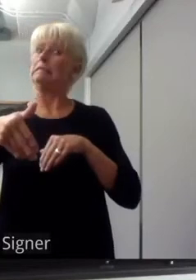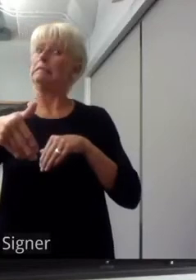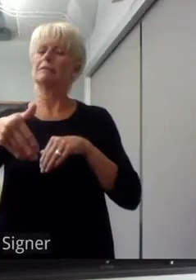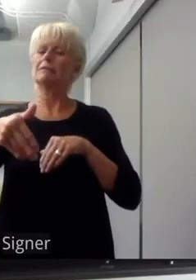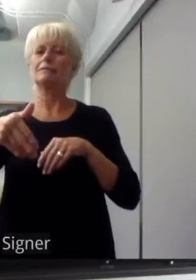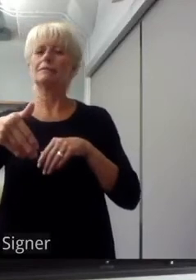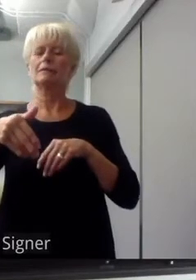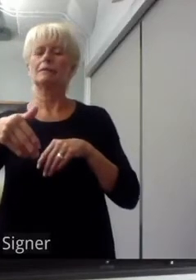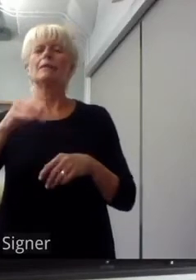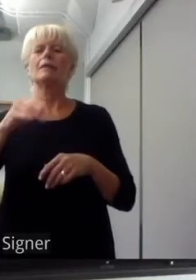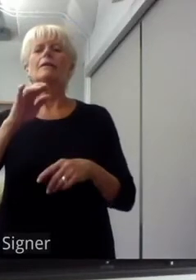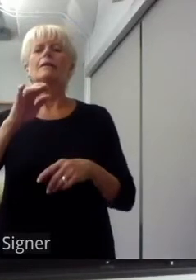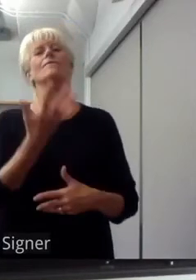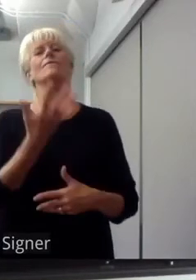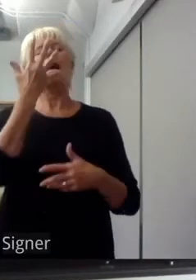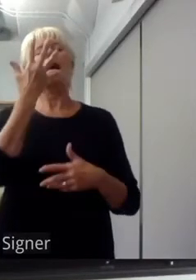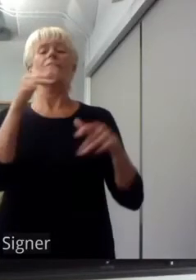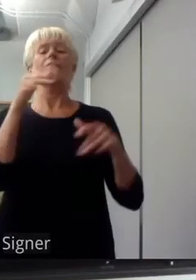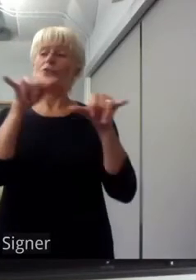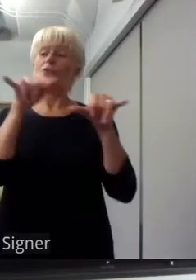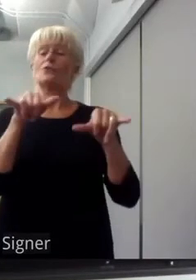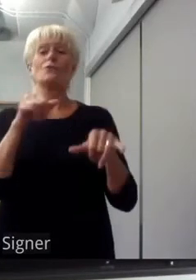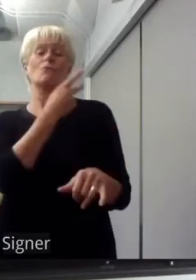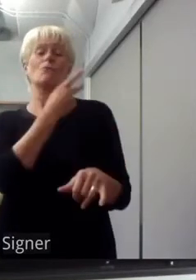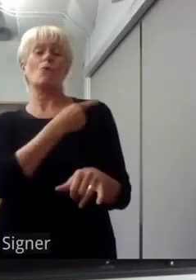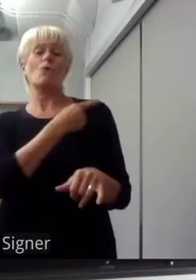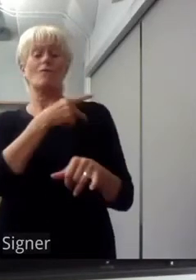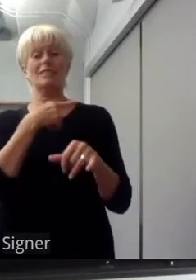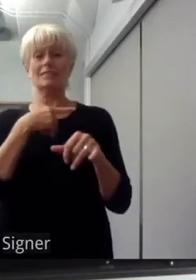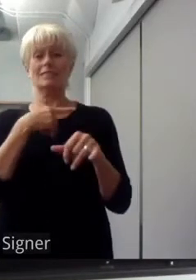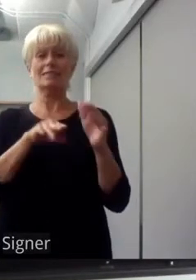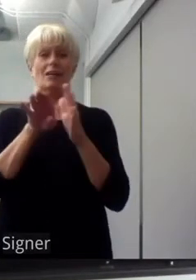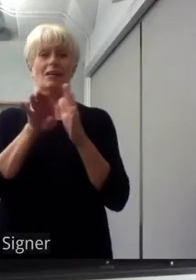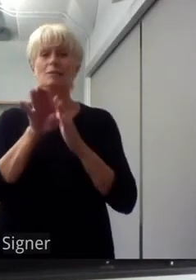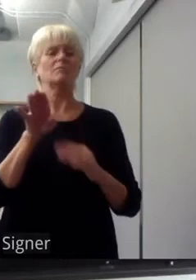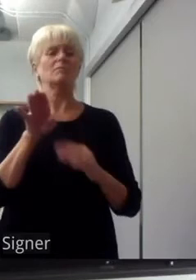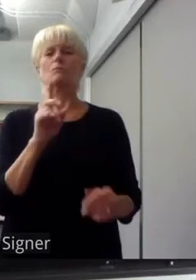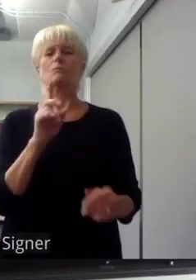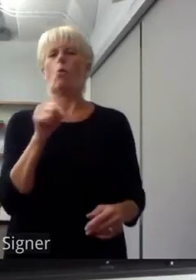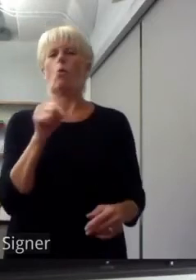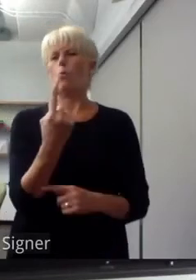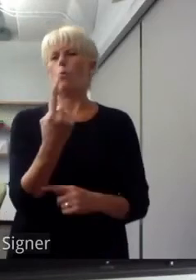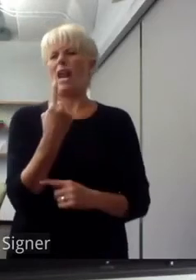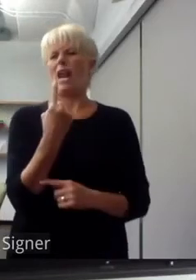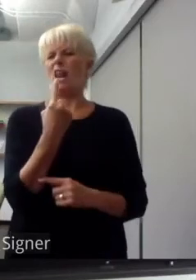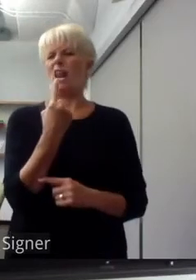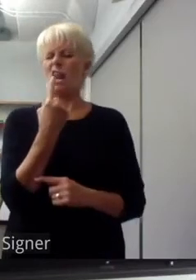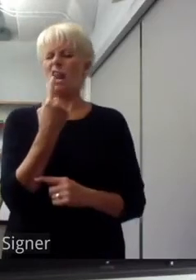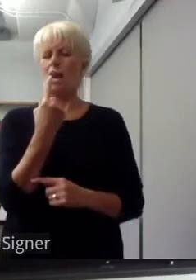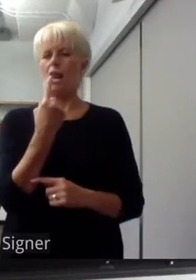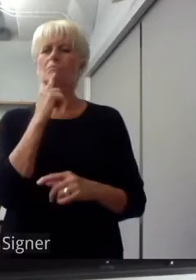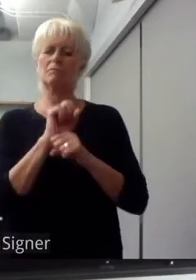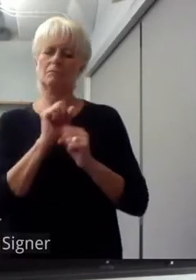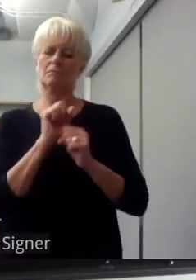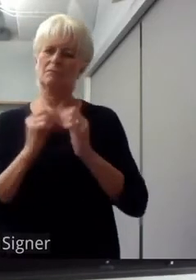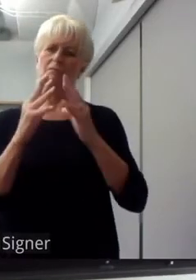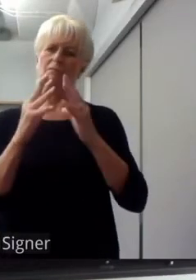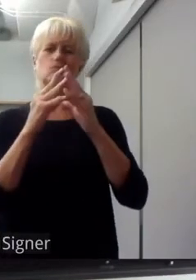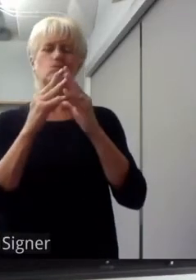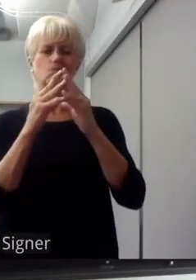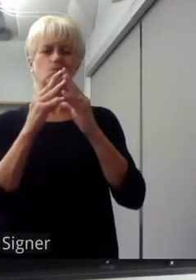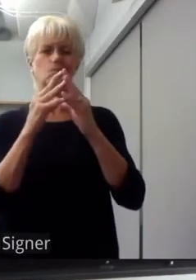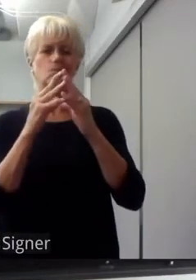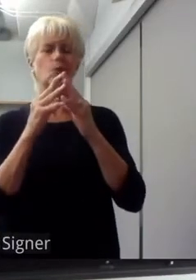was developing, only one had actually been implemented. So there had been a lot of questions